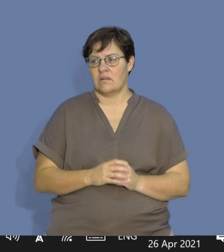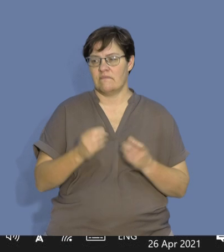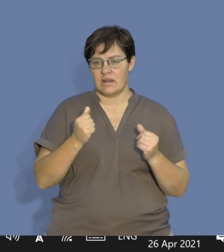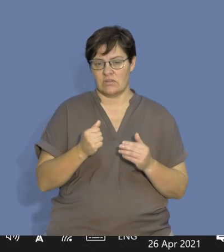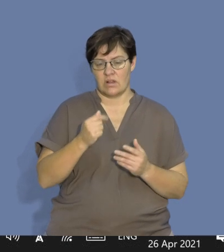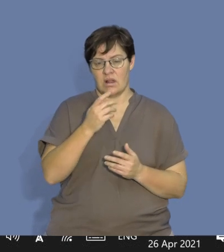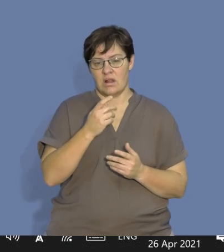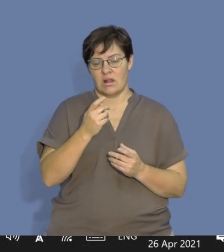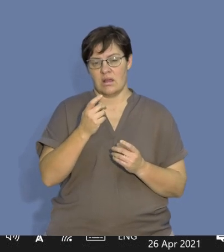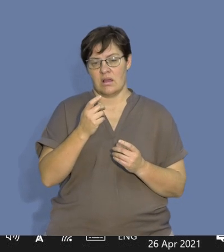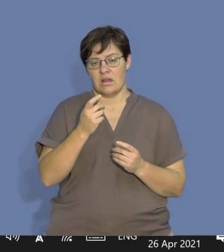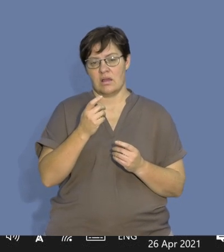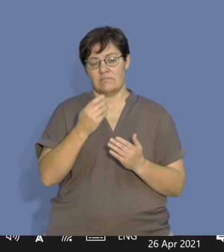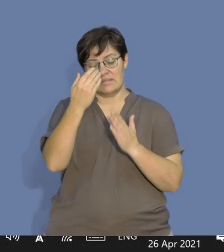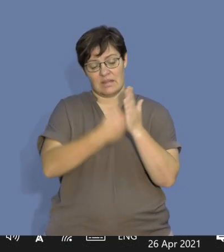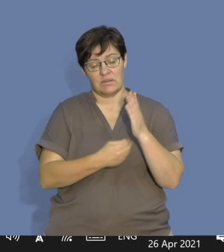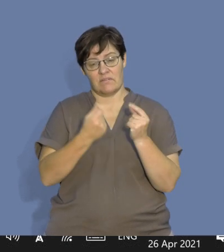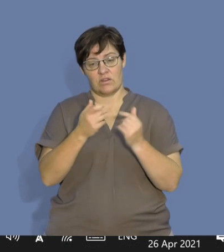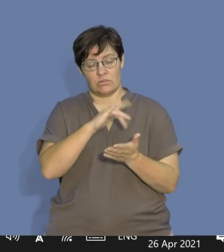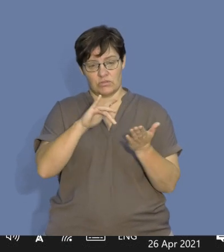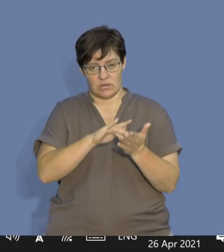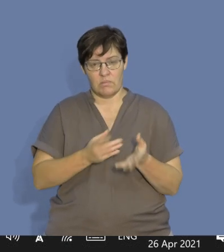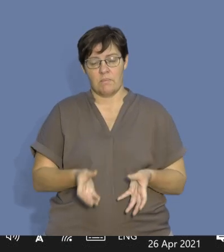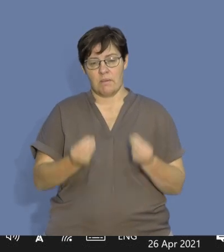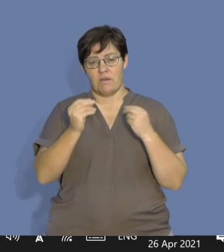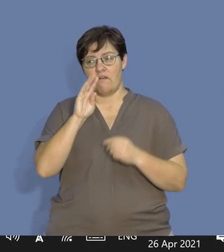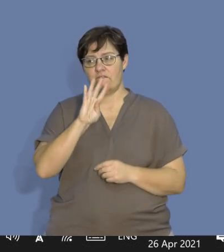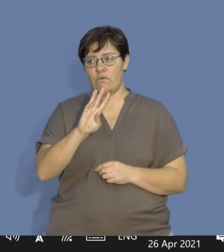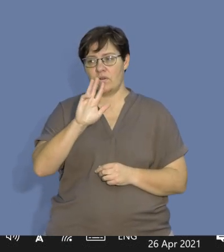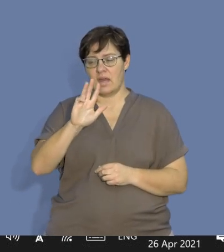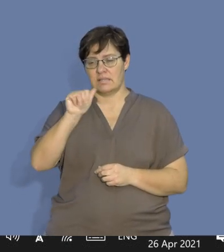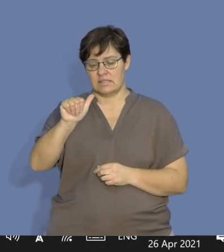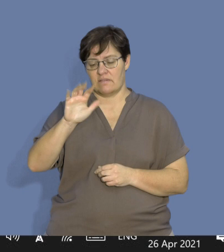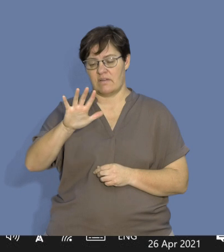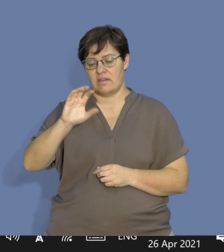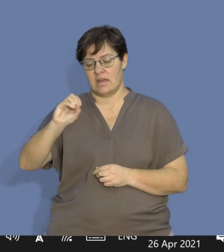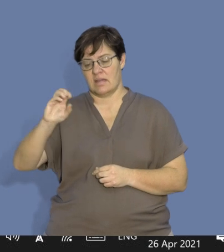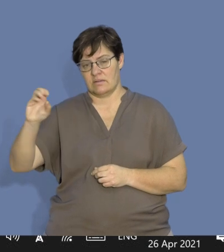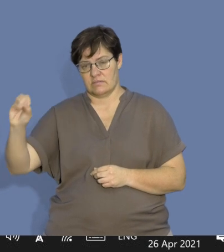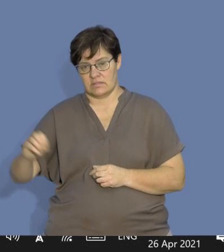6,500. And to the statement of financial position, I will take a total of